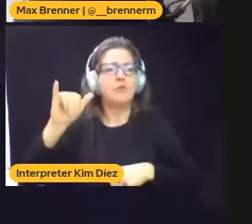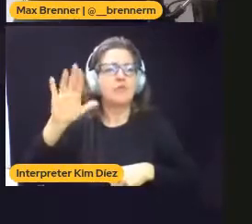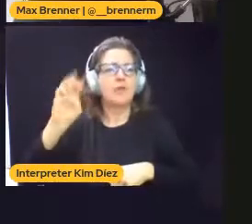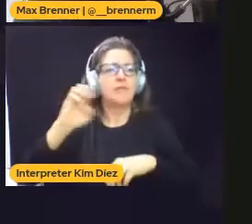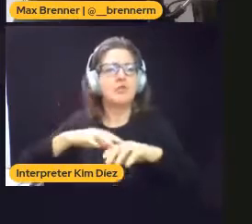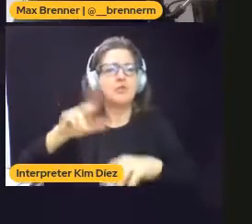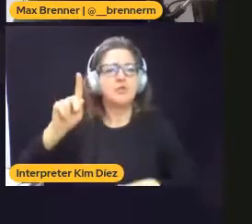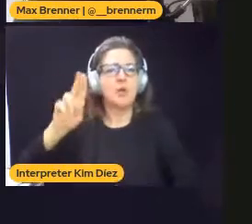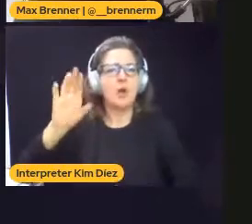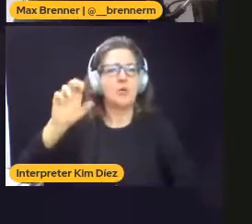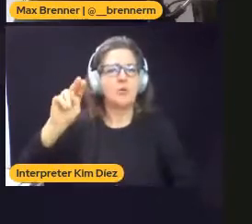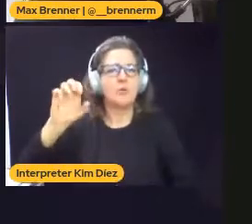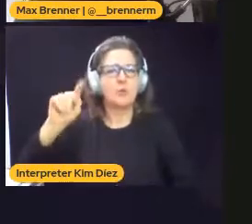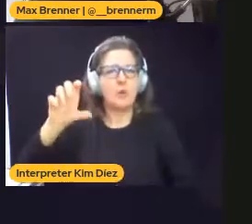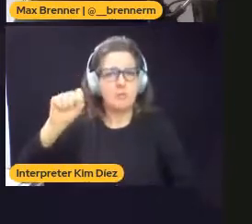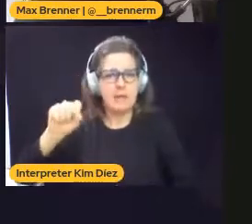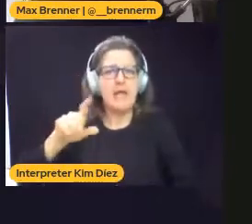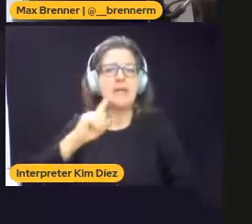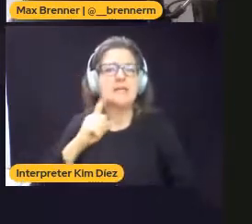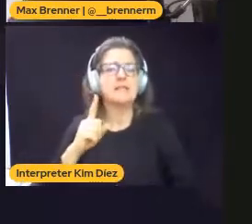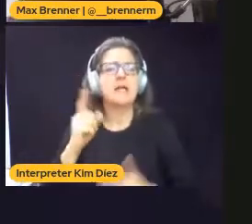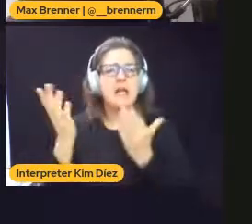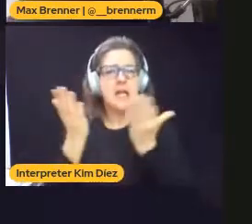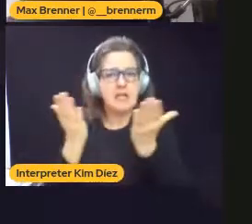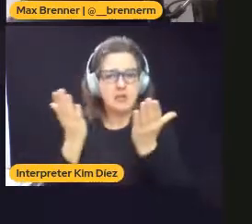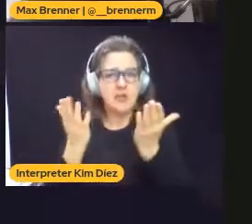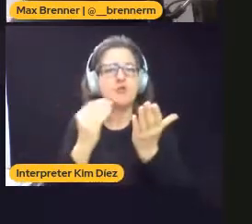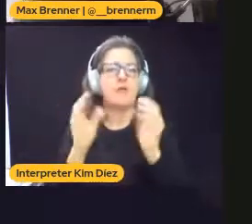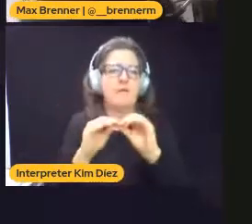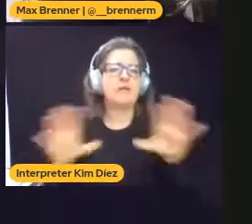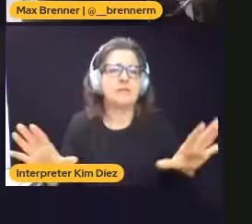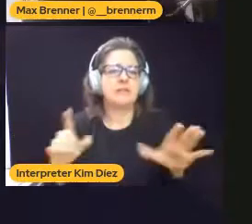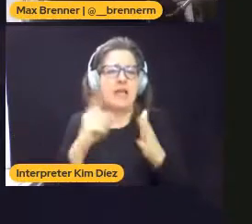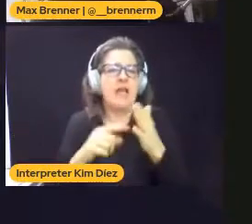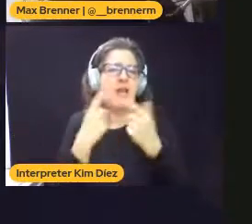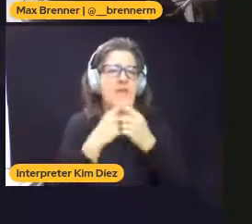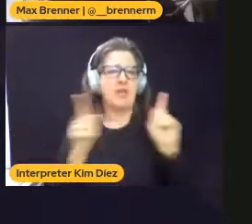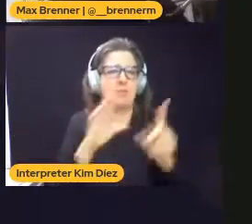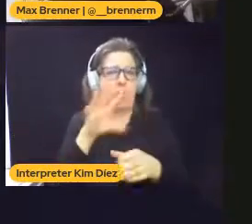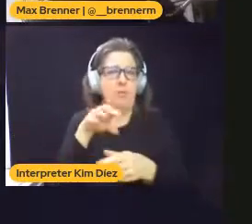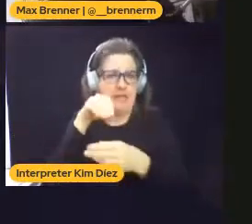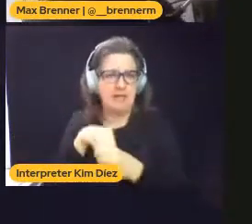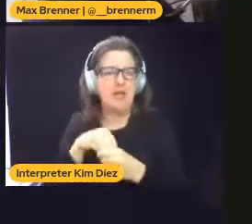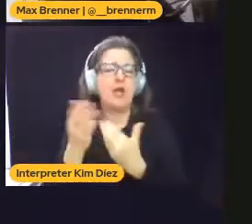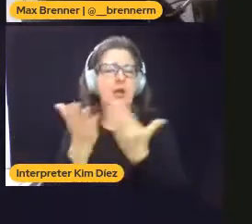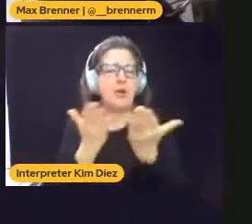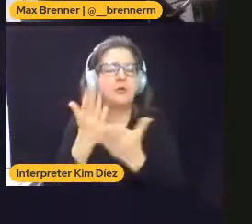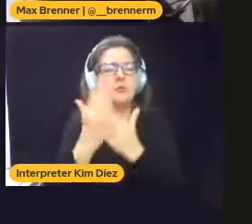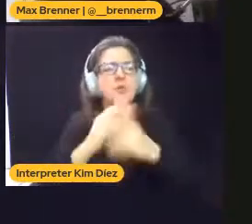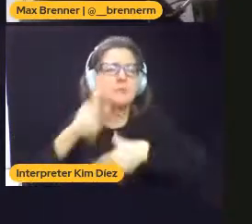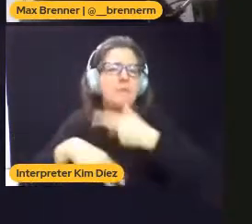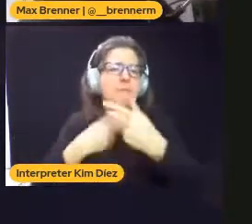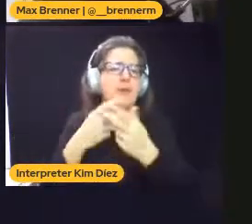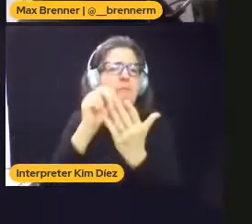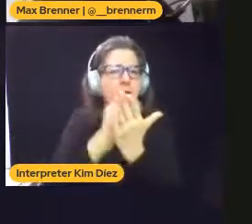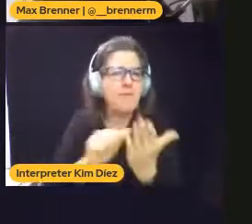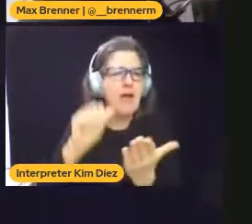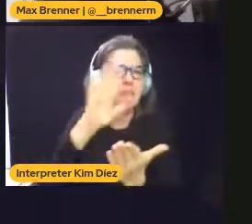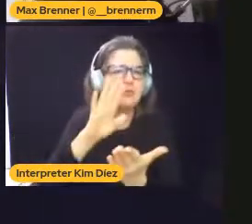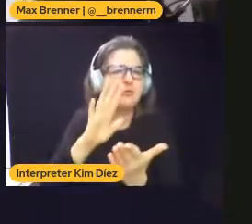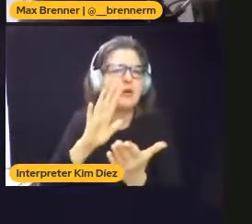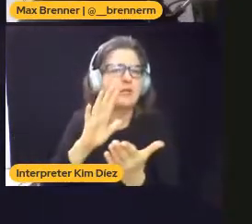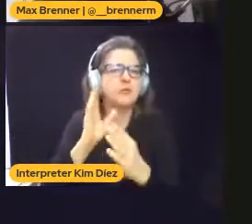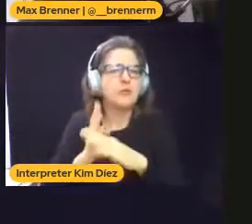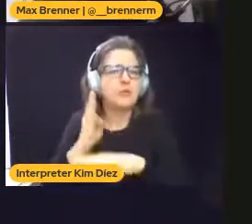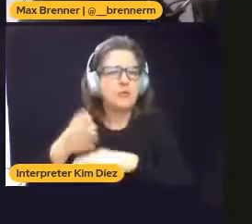kube deployment. So that's what you need. And that's what we declare within this web service. So it's some kind of abstraction over a service